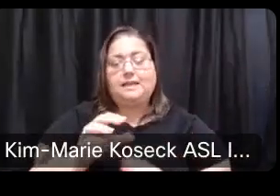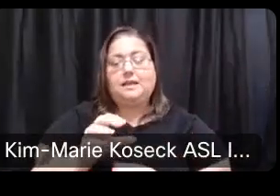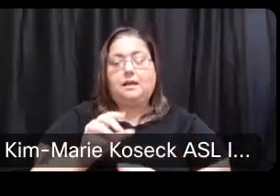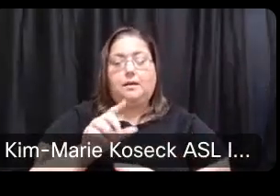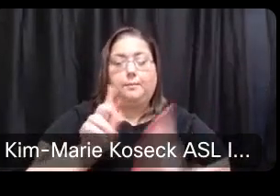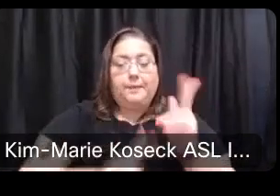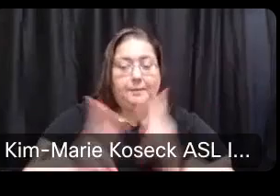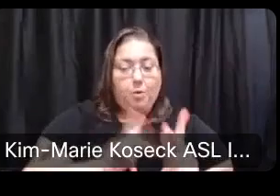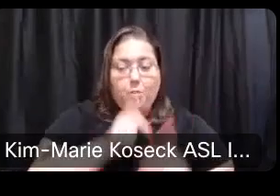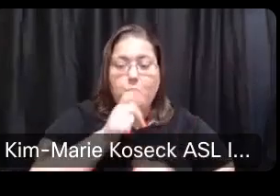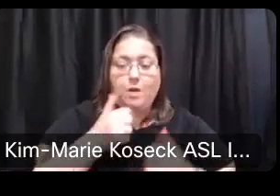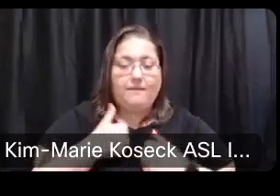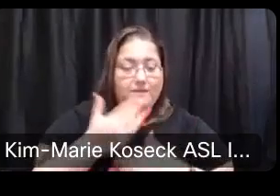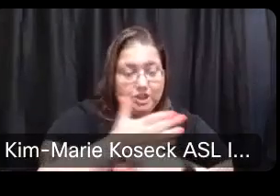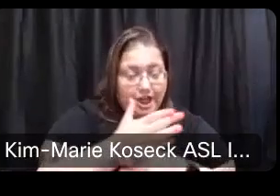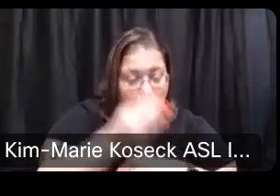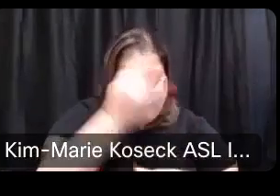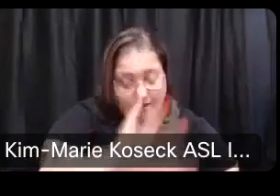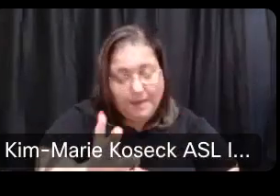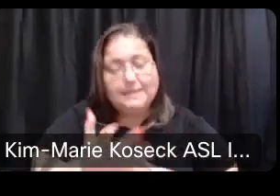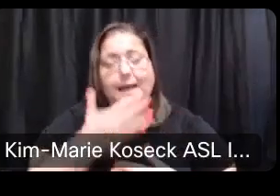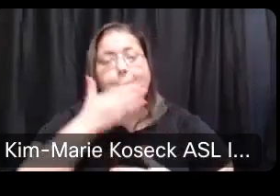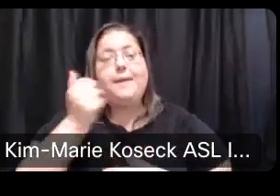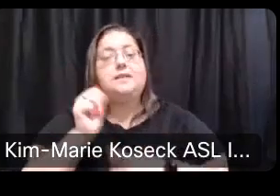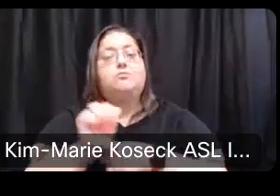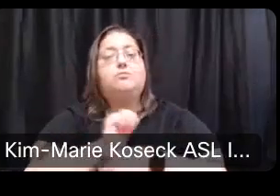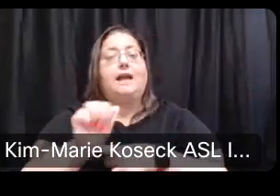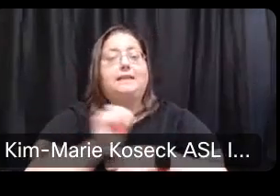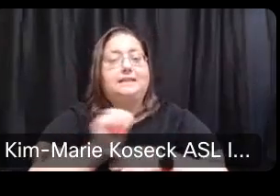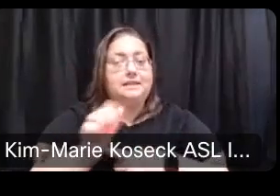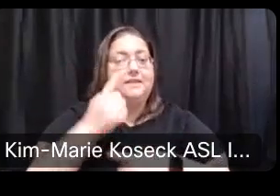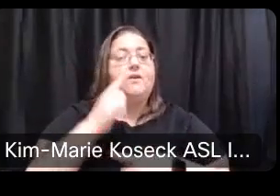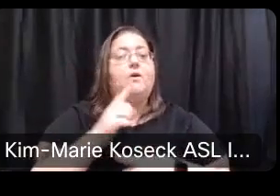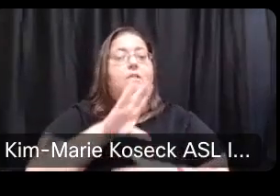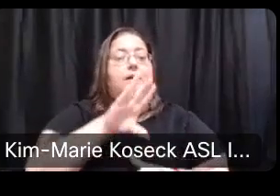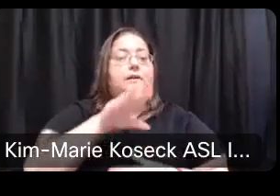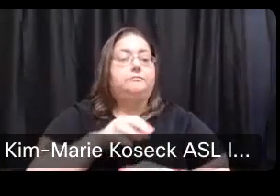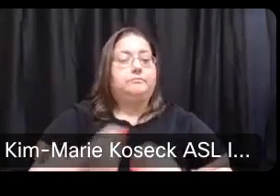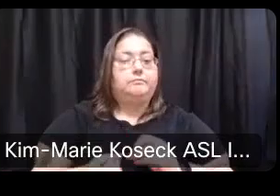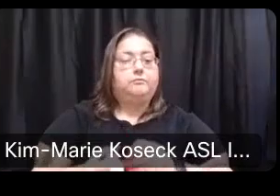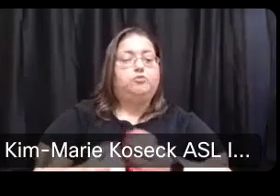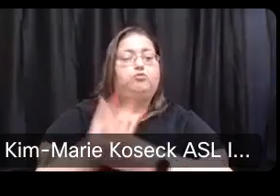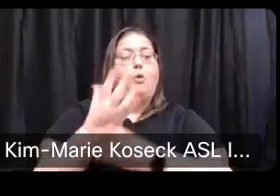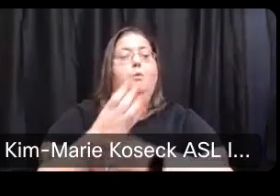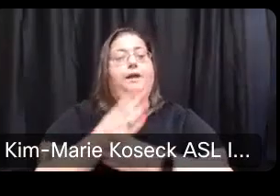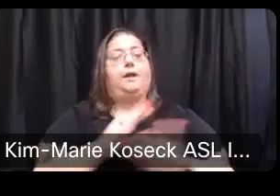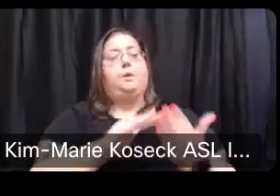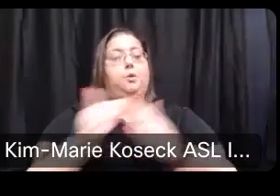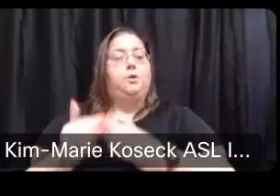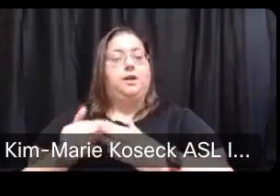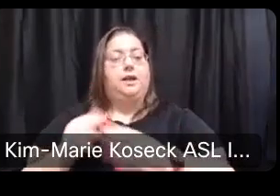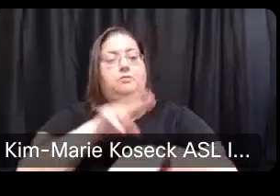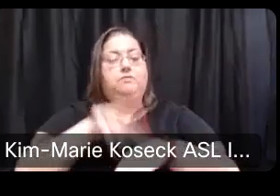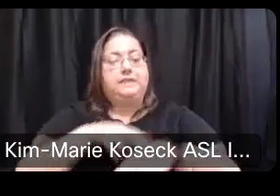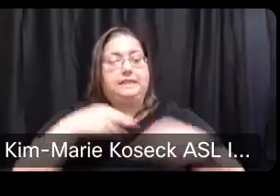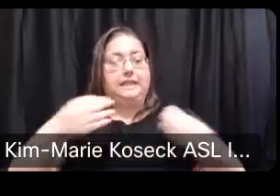share information, resources, and best practices for enhancing regional resilience. Number 2,